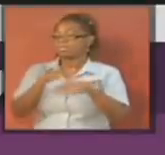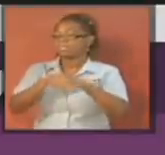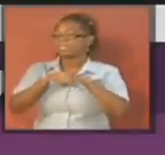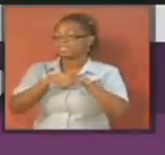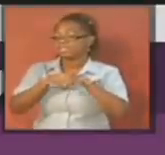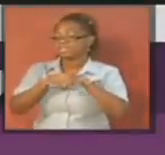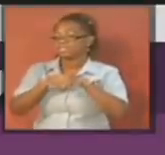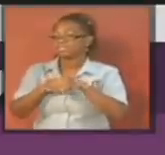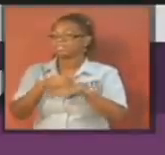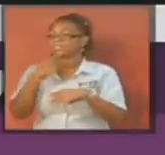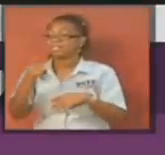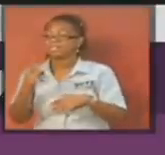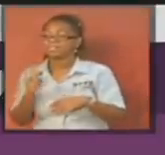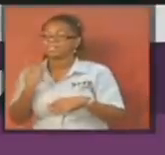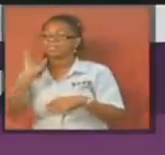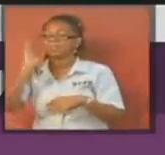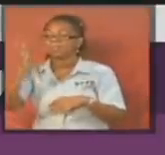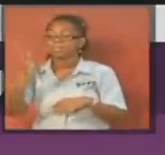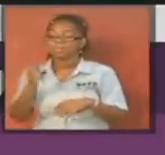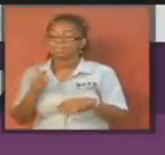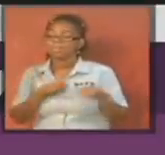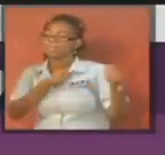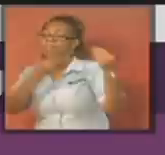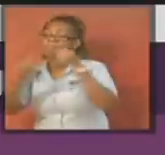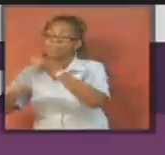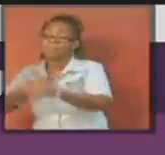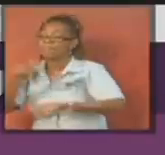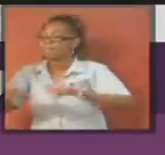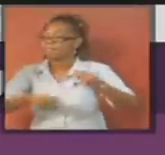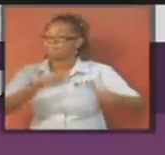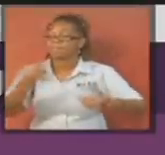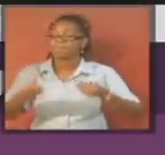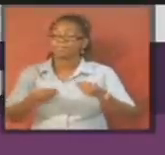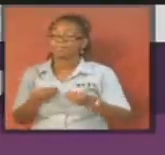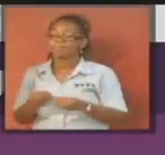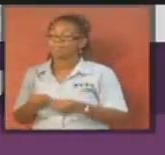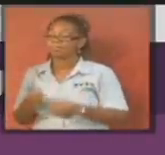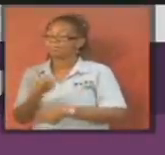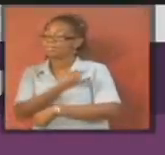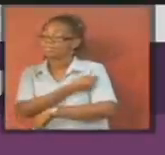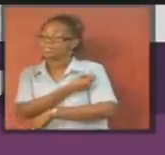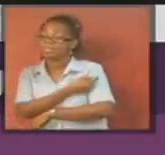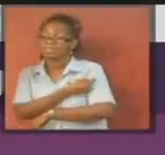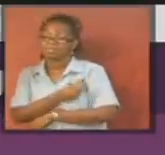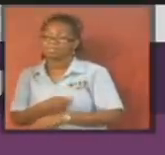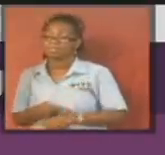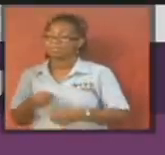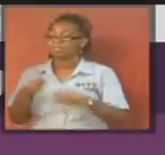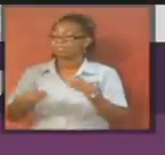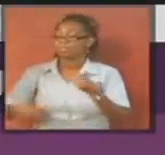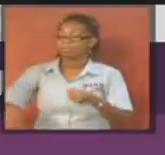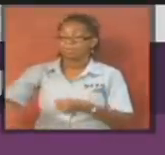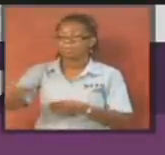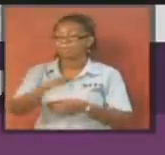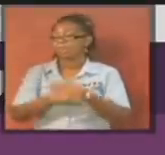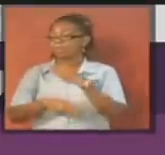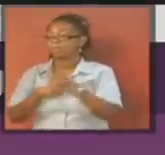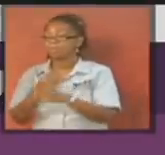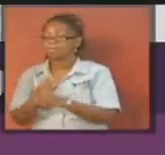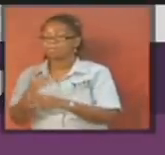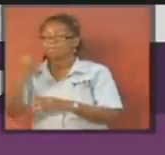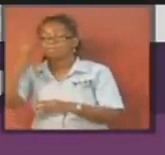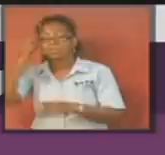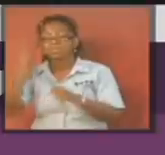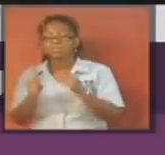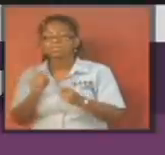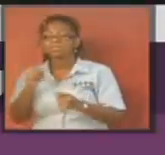with an initial 5 million to be rolled out in the coming weeks. Any indication if we will be receiving from that, and if so,